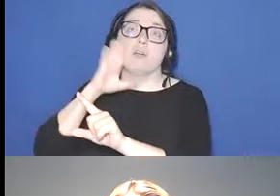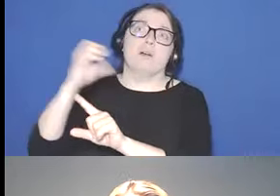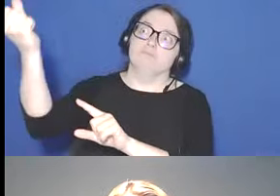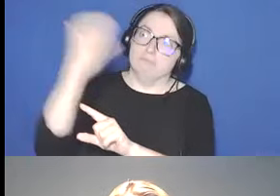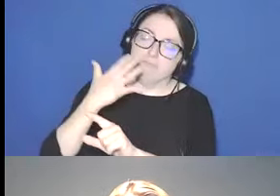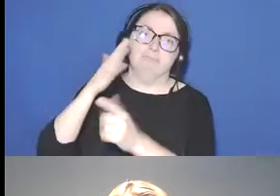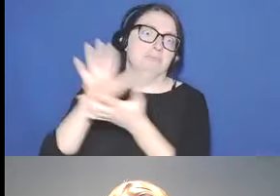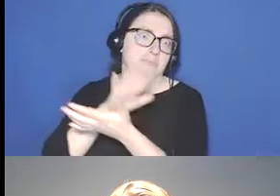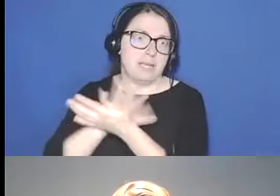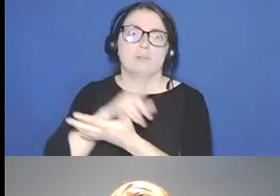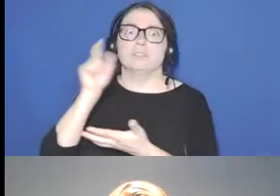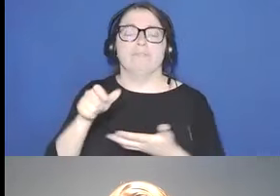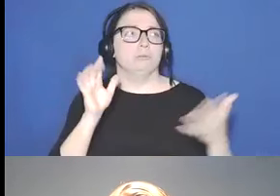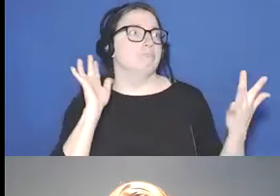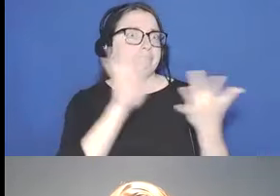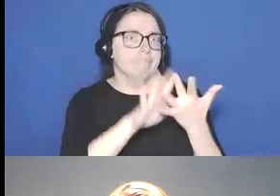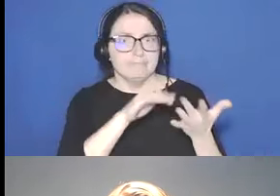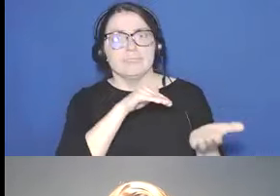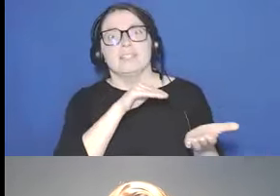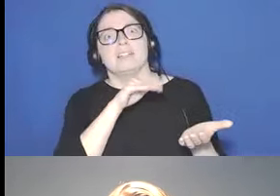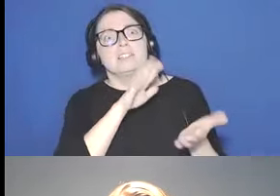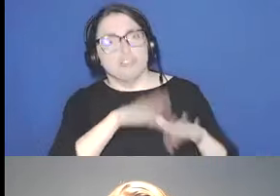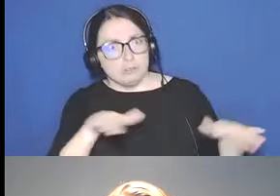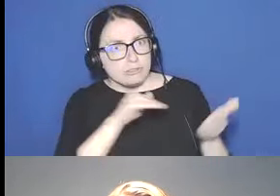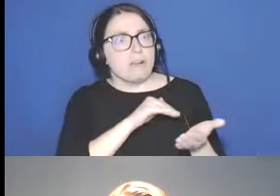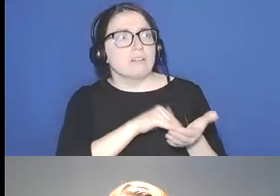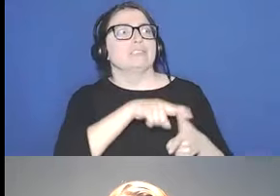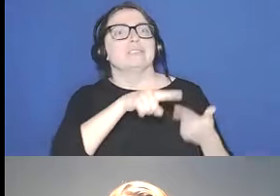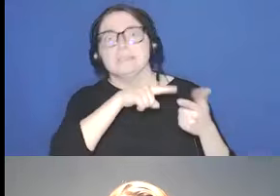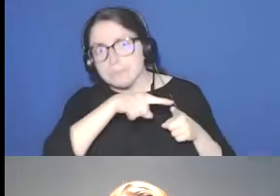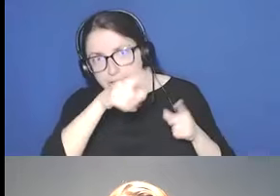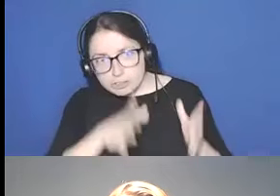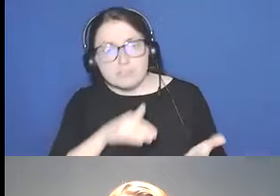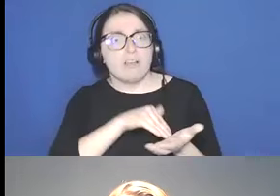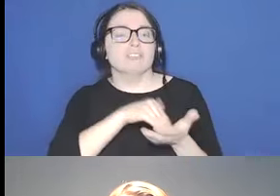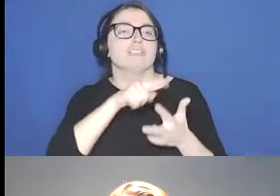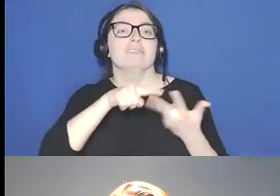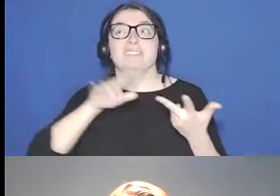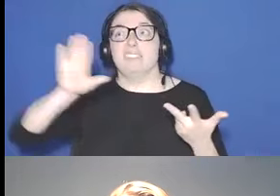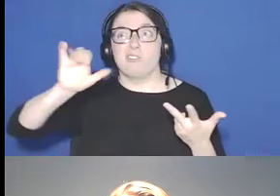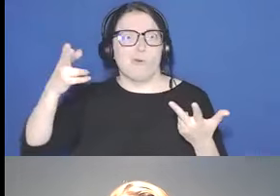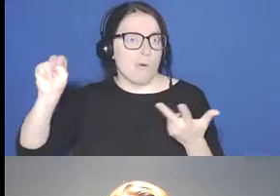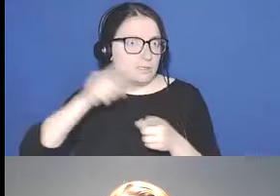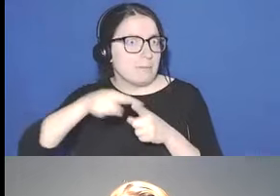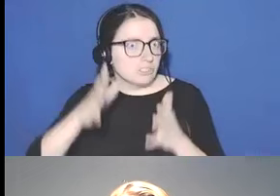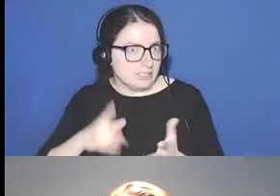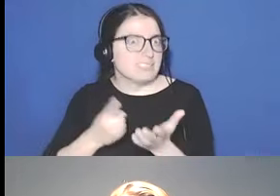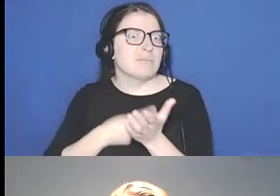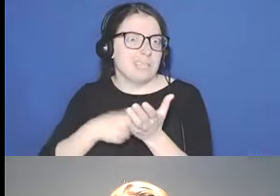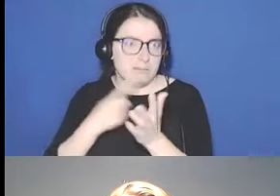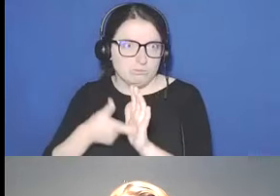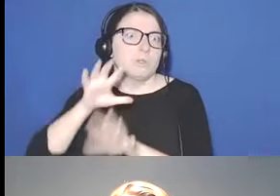any specialist that you're working with. They may actually have you do an appointment with their own specialist to make sure you have a